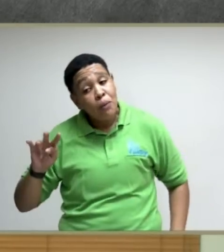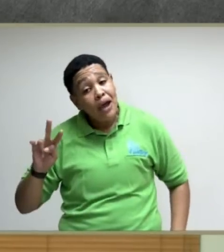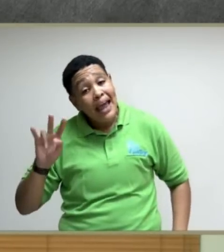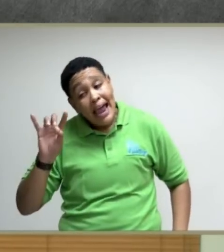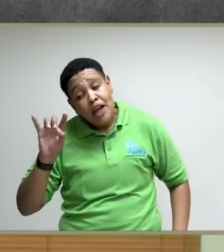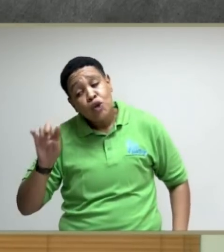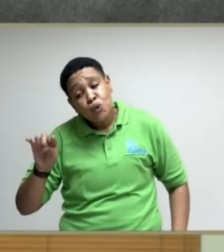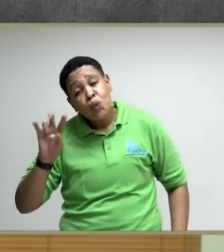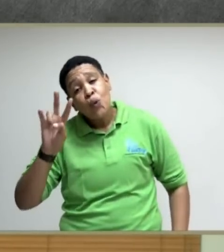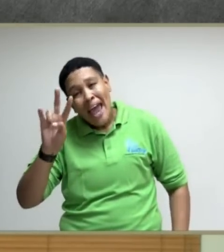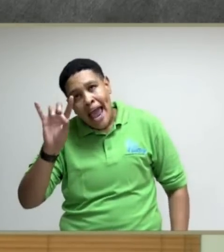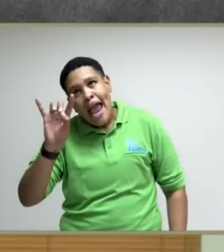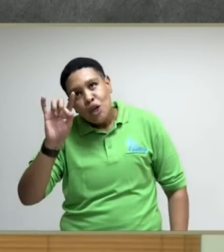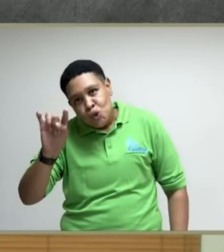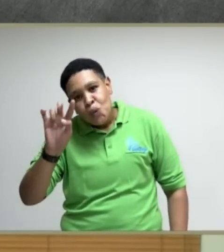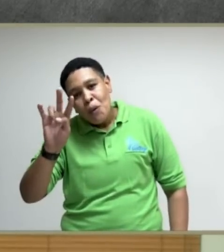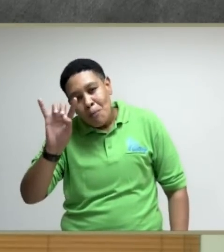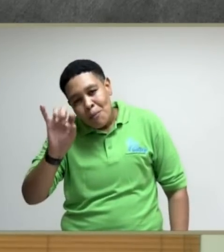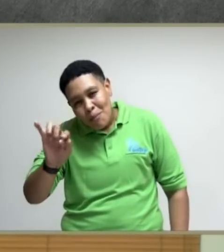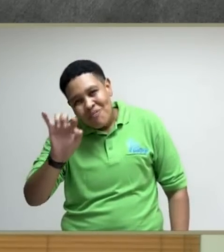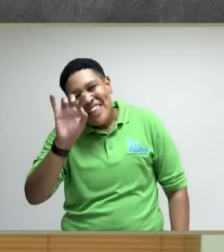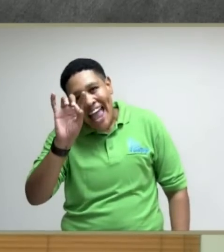risk.